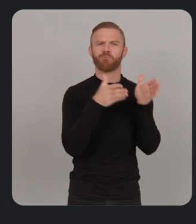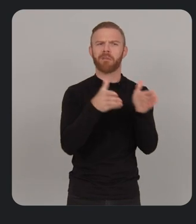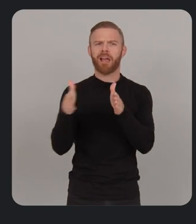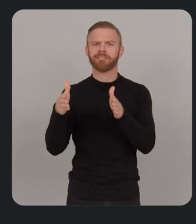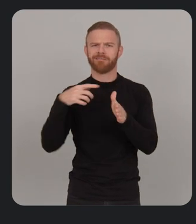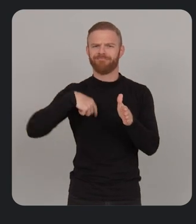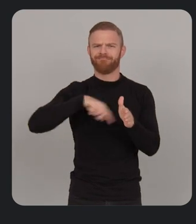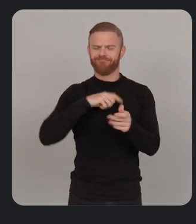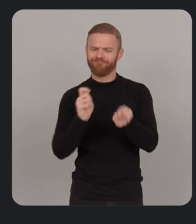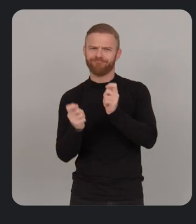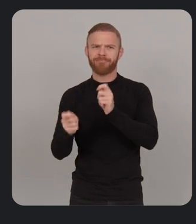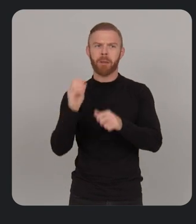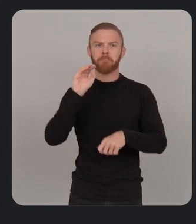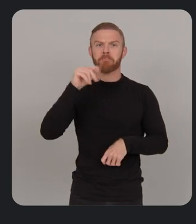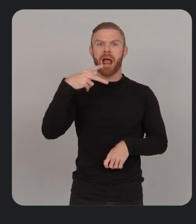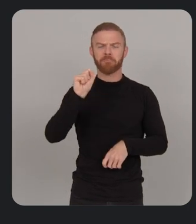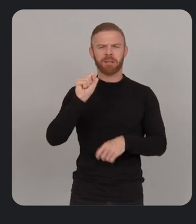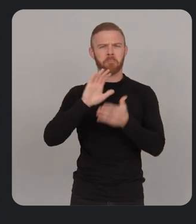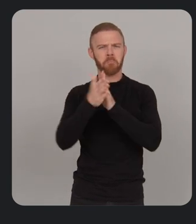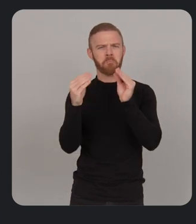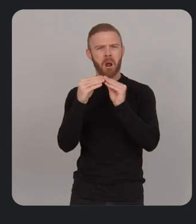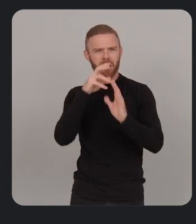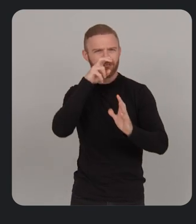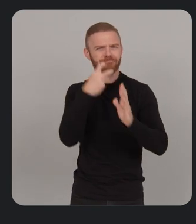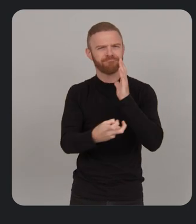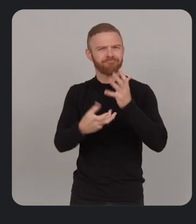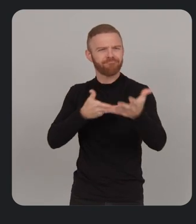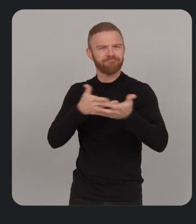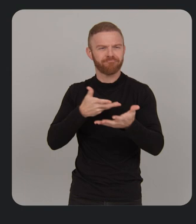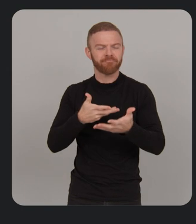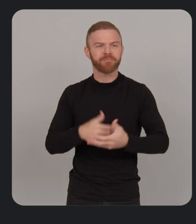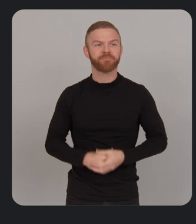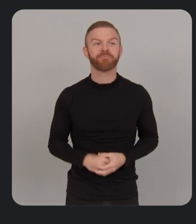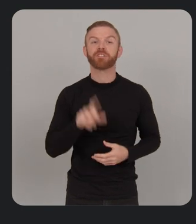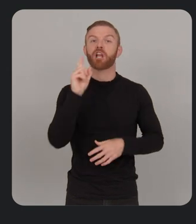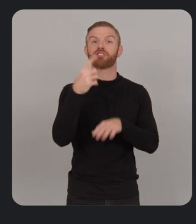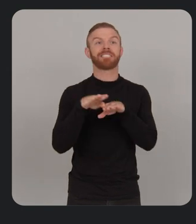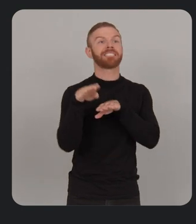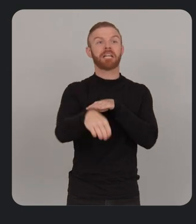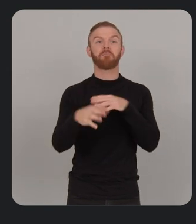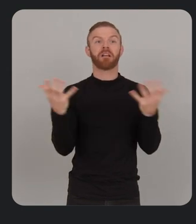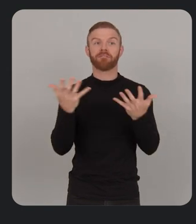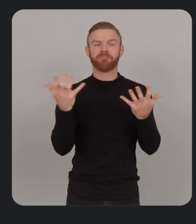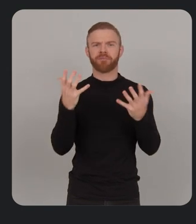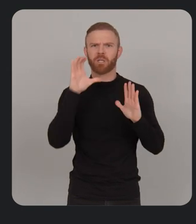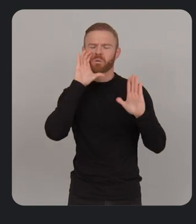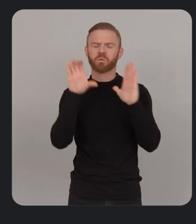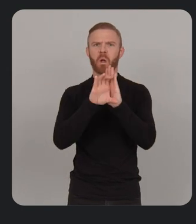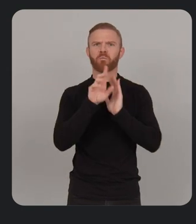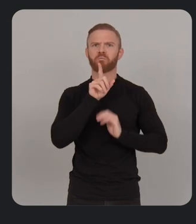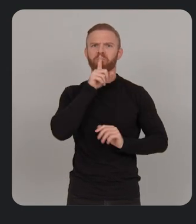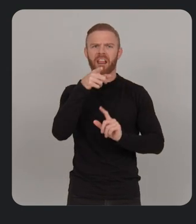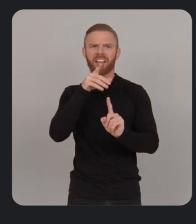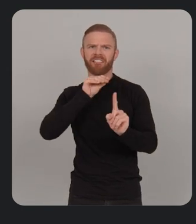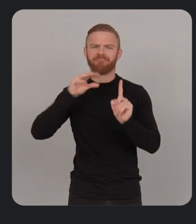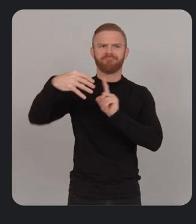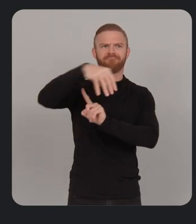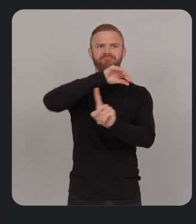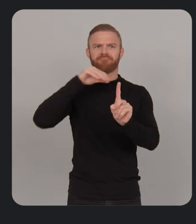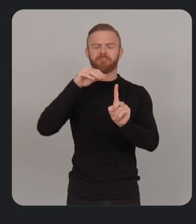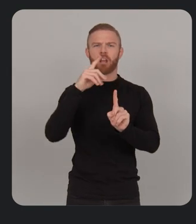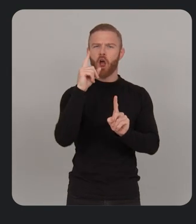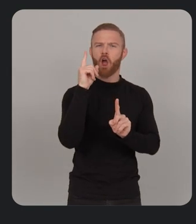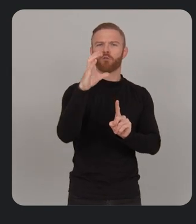way we're making maps more immersive and interactive. The first step was to launch photorealistic aerial views for 100